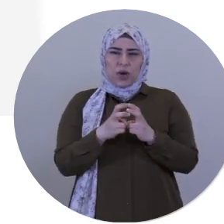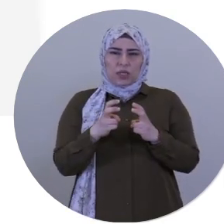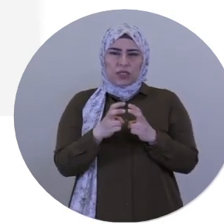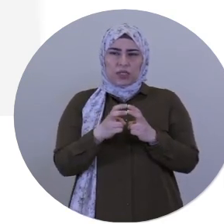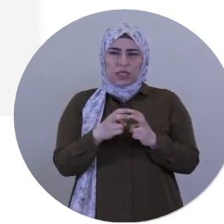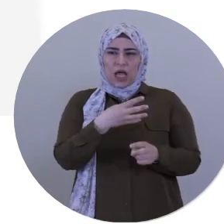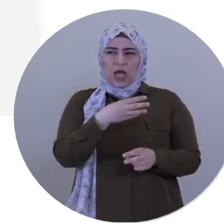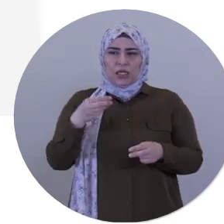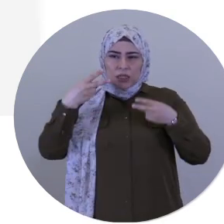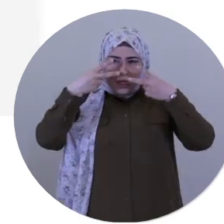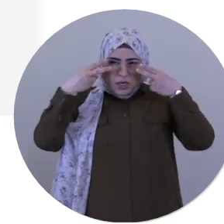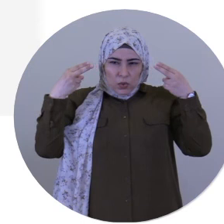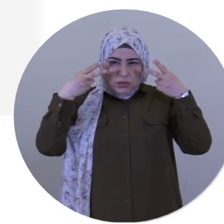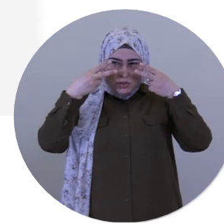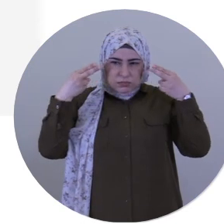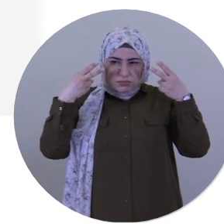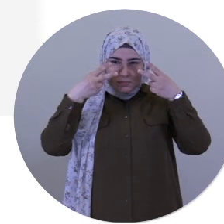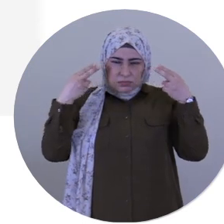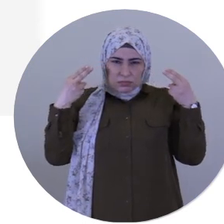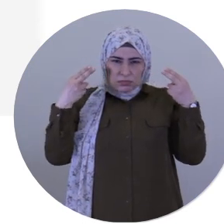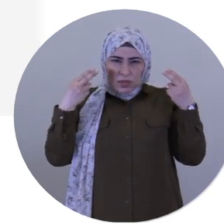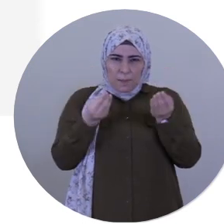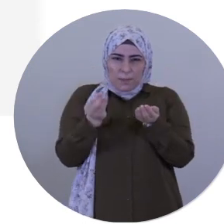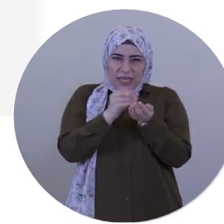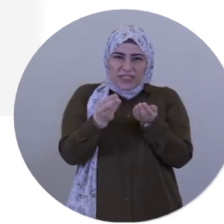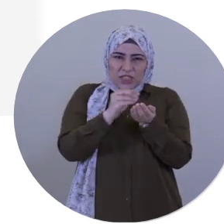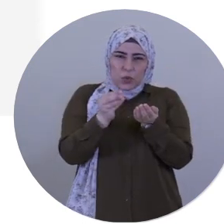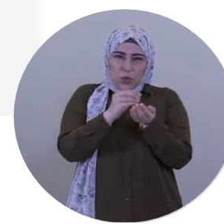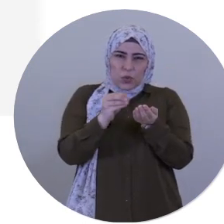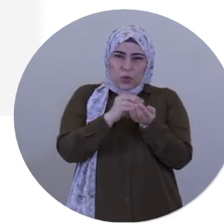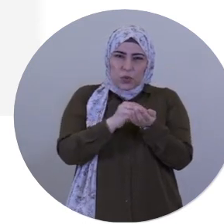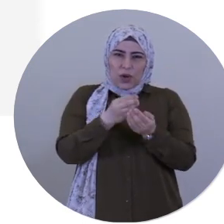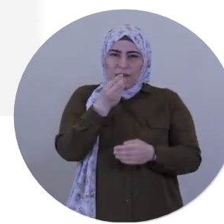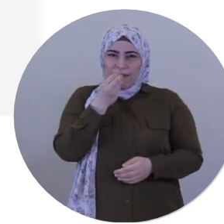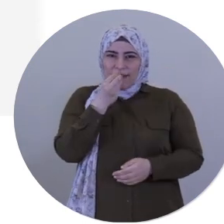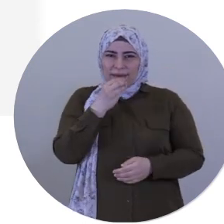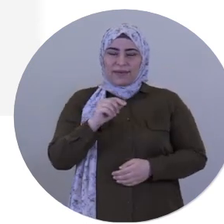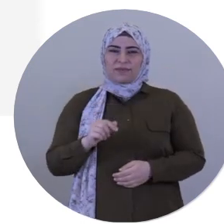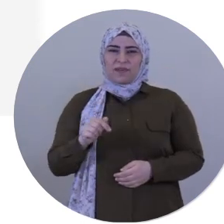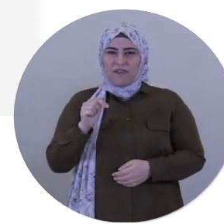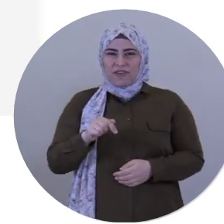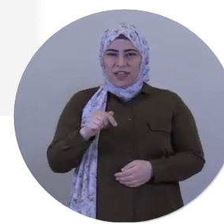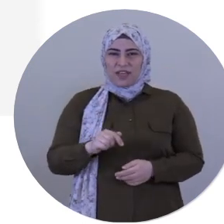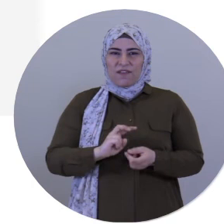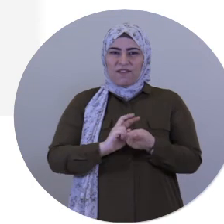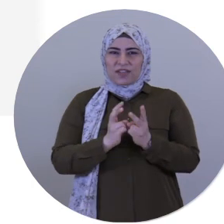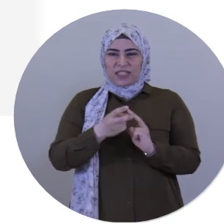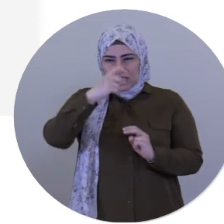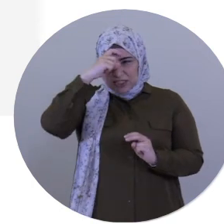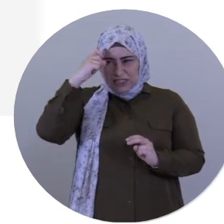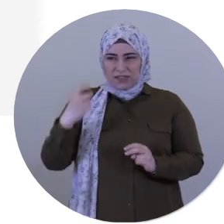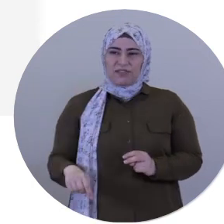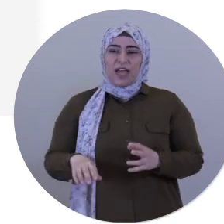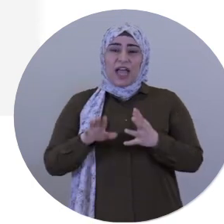live on what they have stored in summer. Finally, or in the end, or to sum